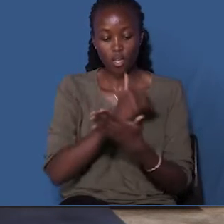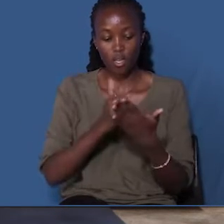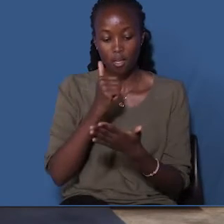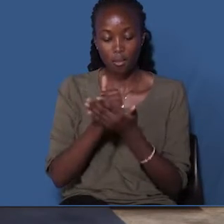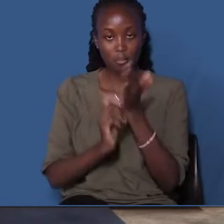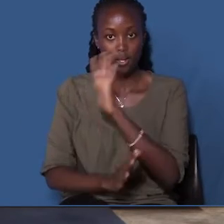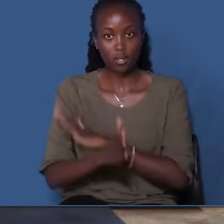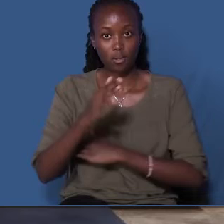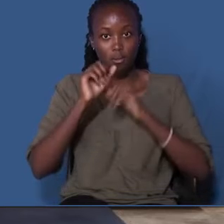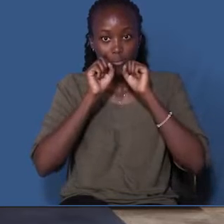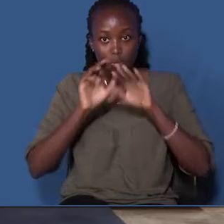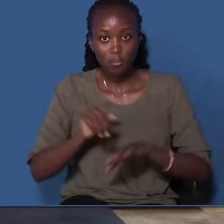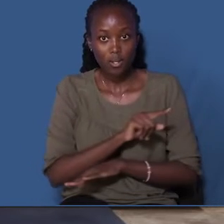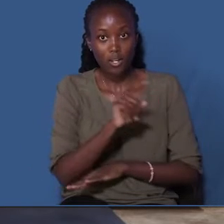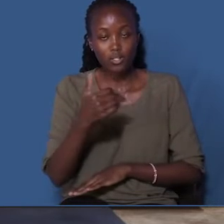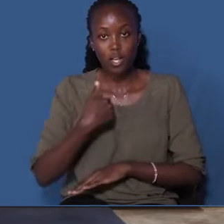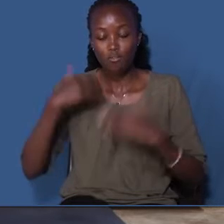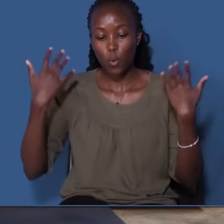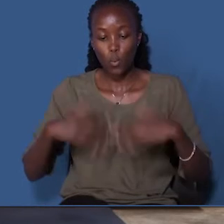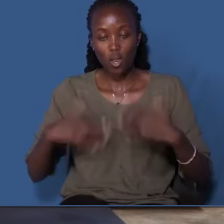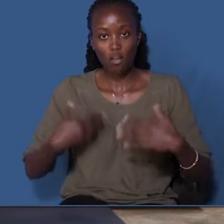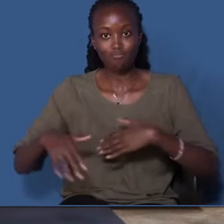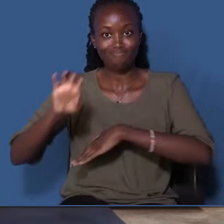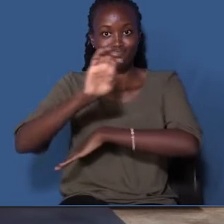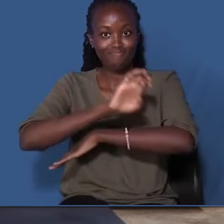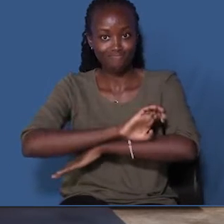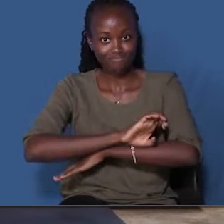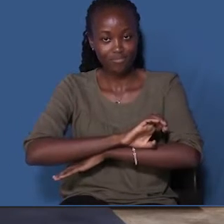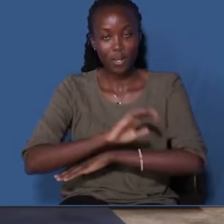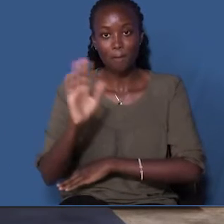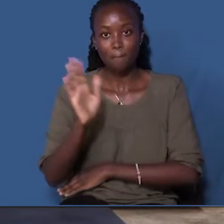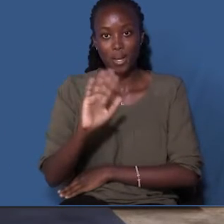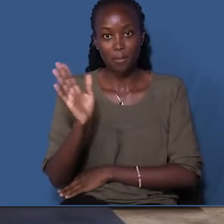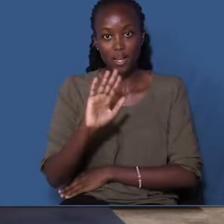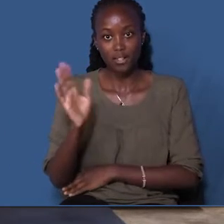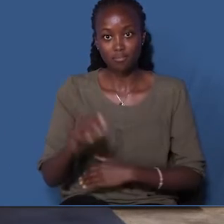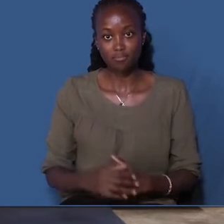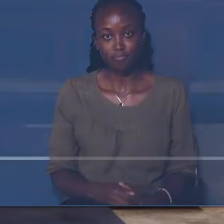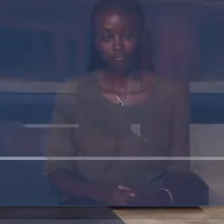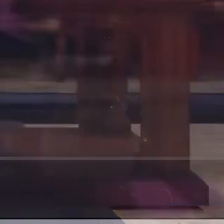wonderful Easter season. It's been great having you. And bye-bye for now.